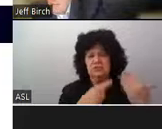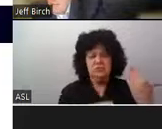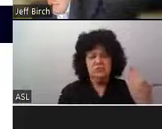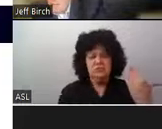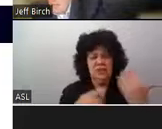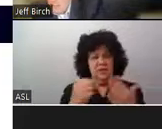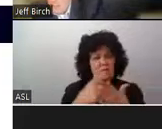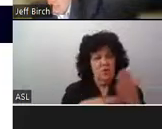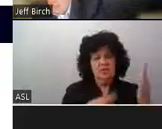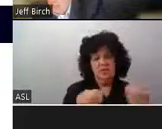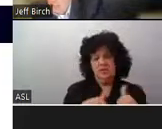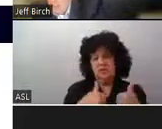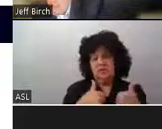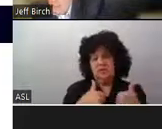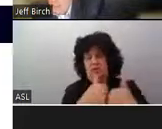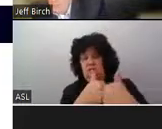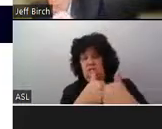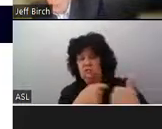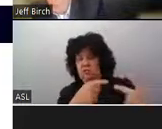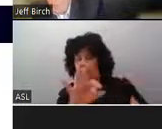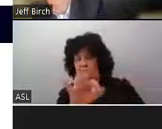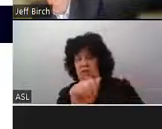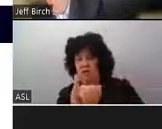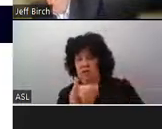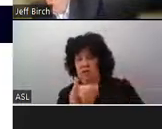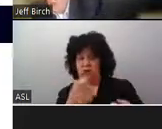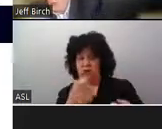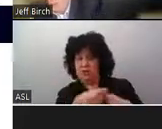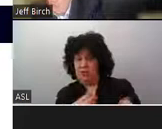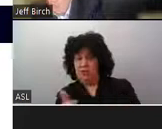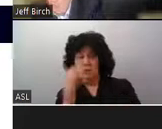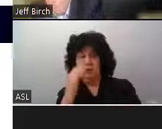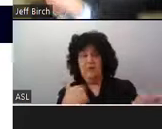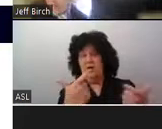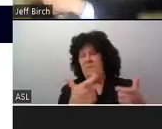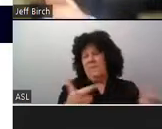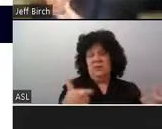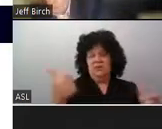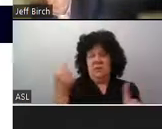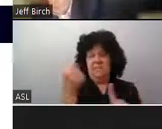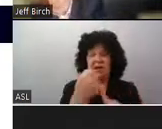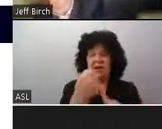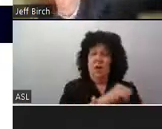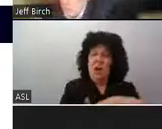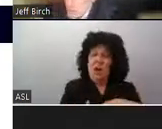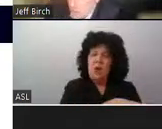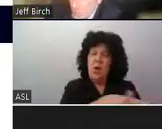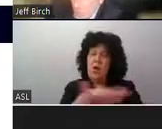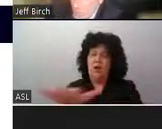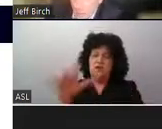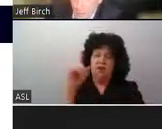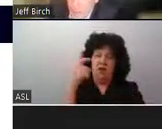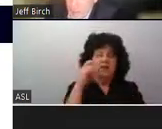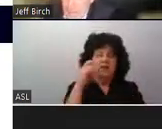FAI try to solve that will have the largest impact across all of government? So that's kind of like our prioritization. We always look at